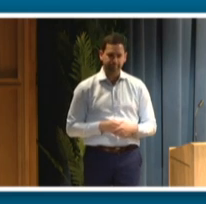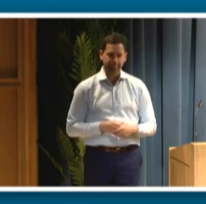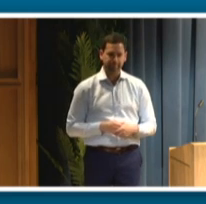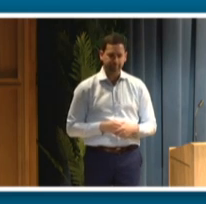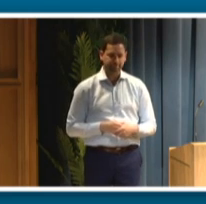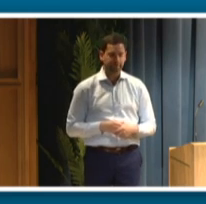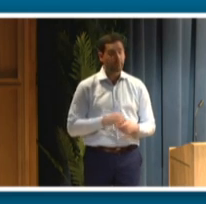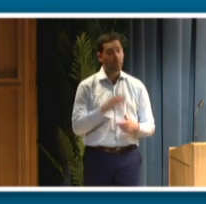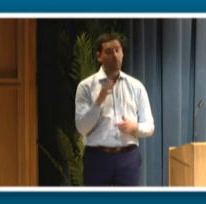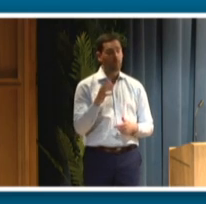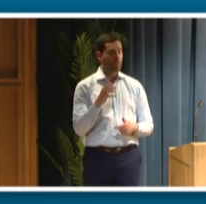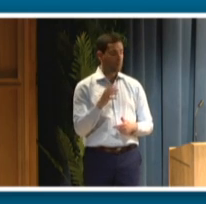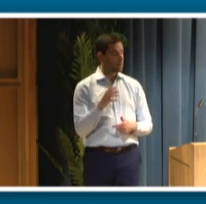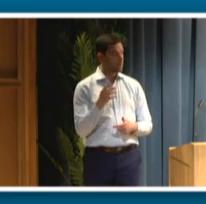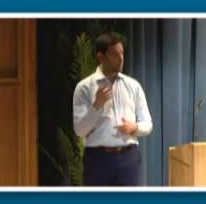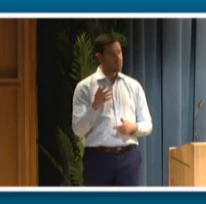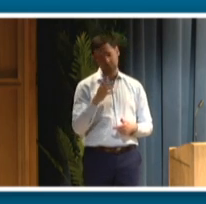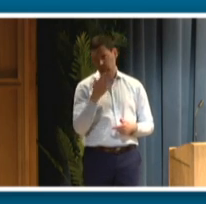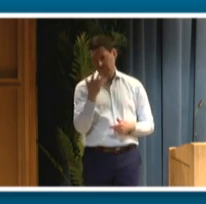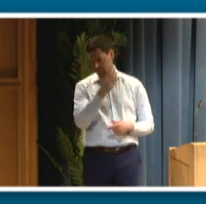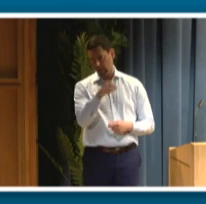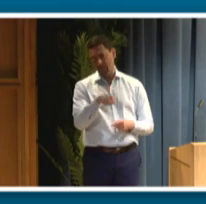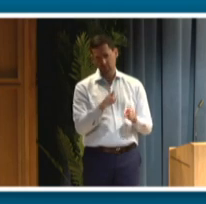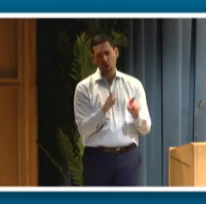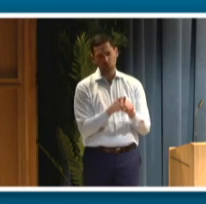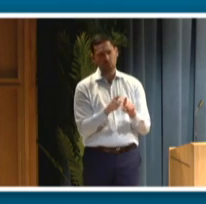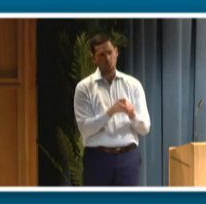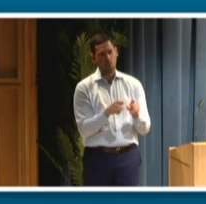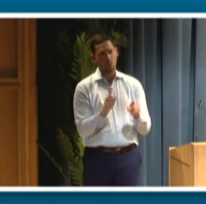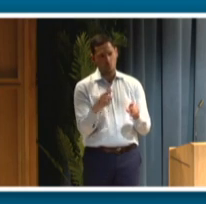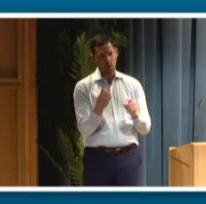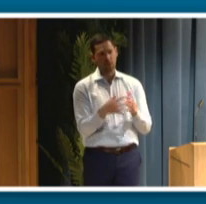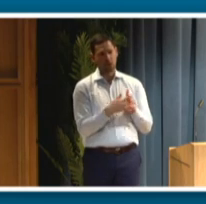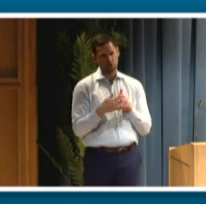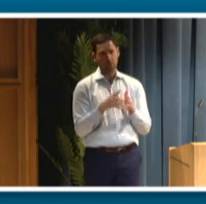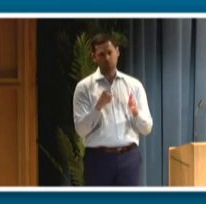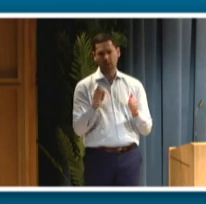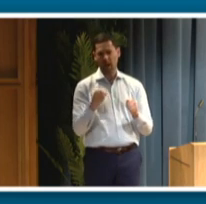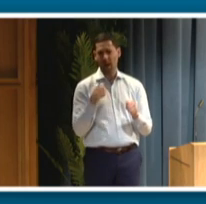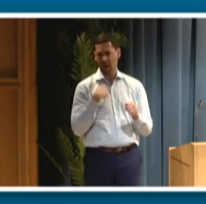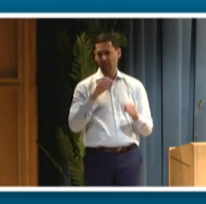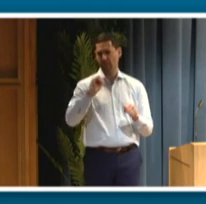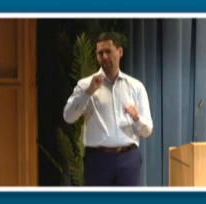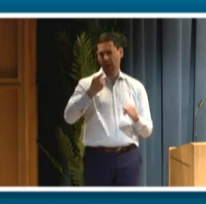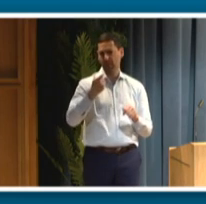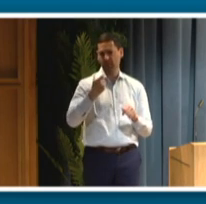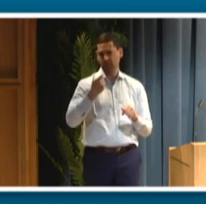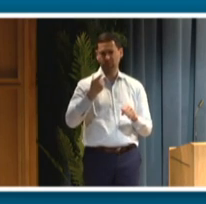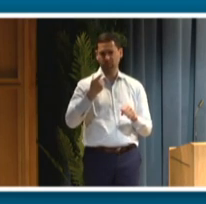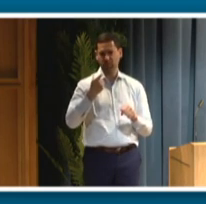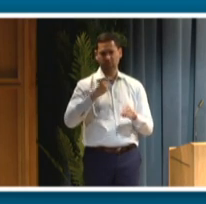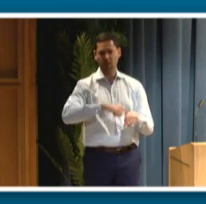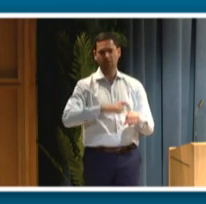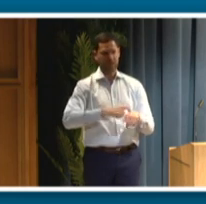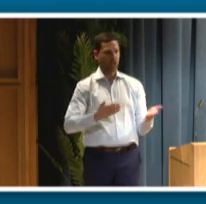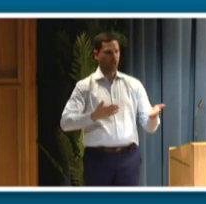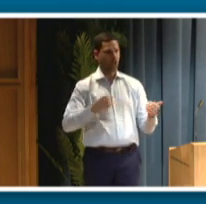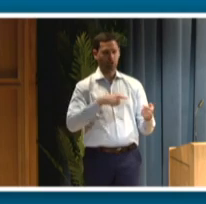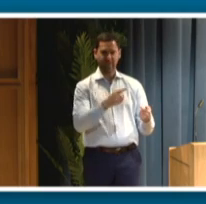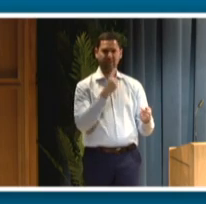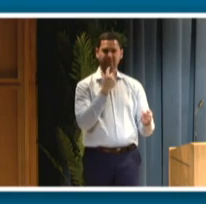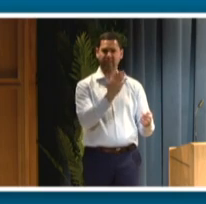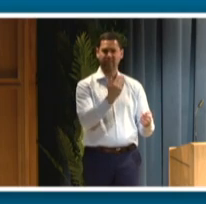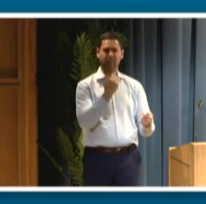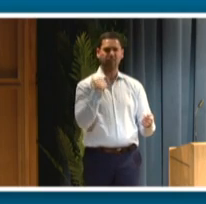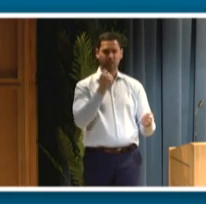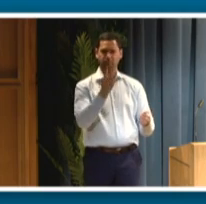But what's interesting, and this is also the only country where you can get max time, right? So here, you can be a 15-year-old and you can go to jail forever, right?